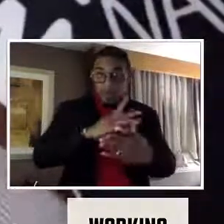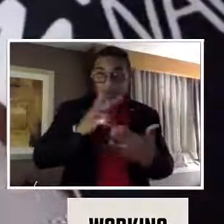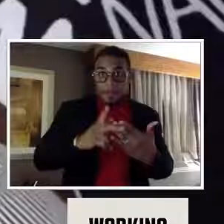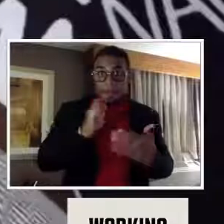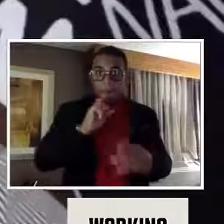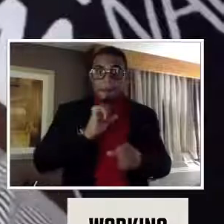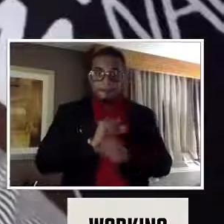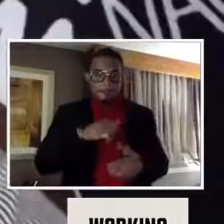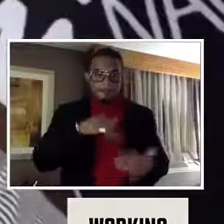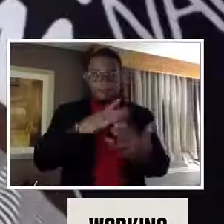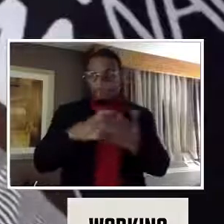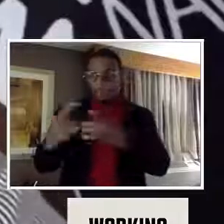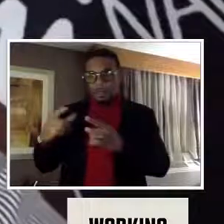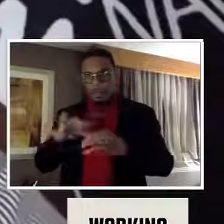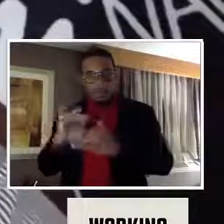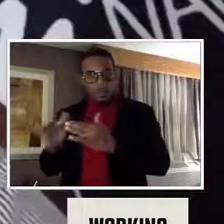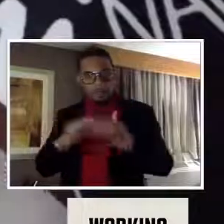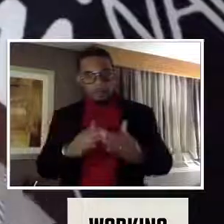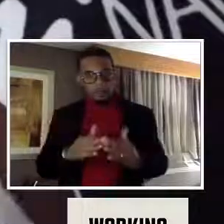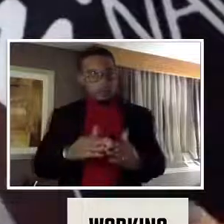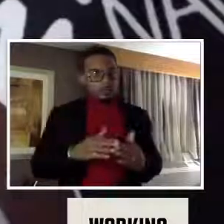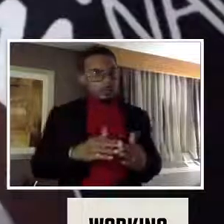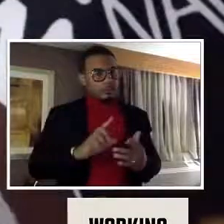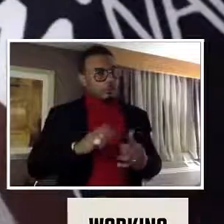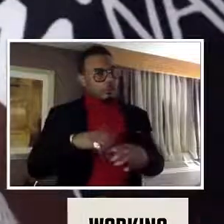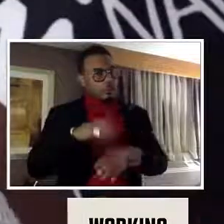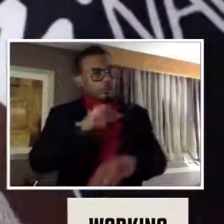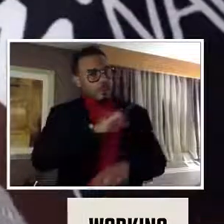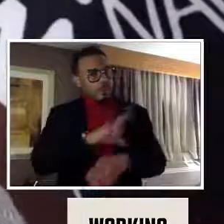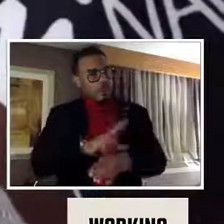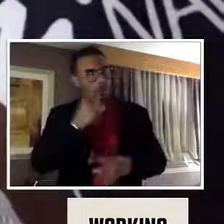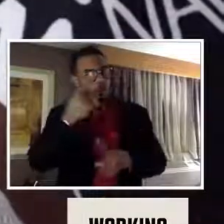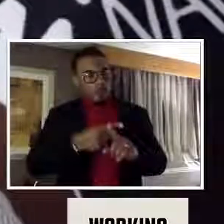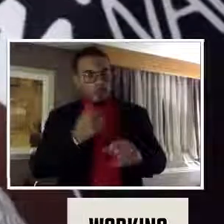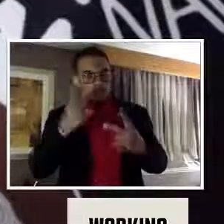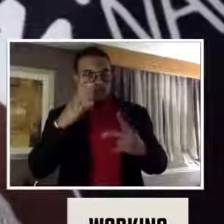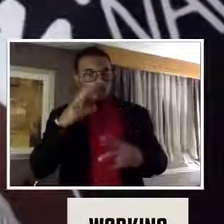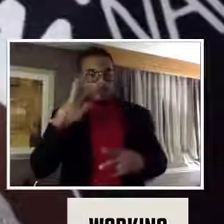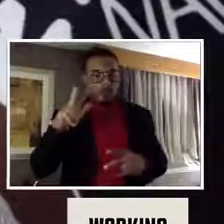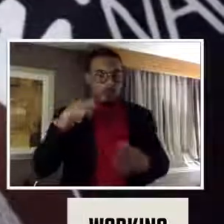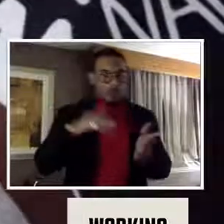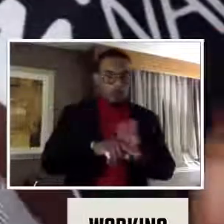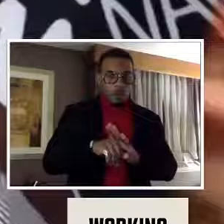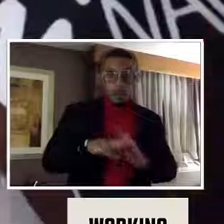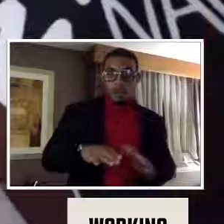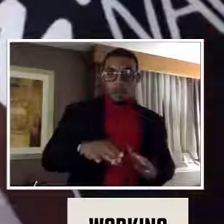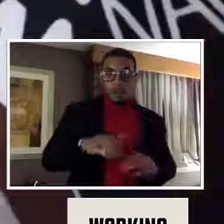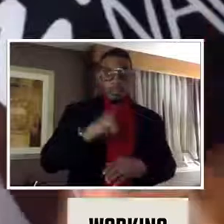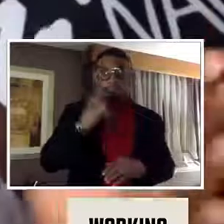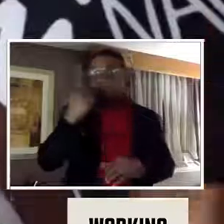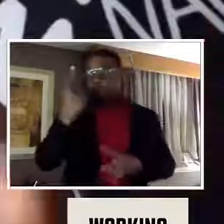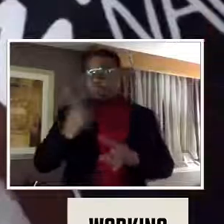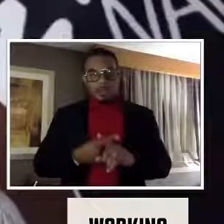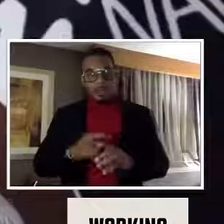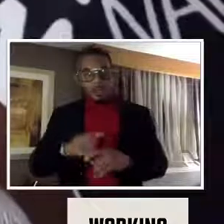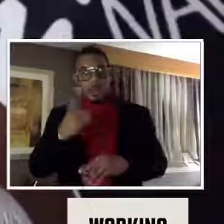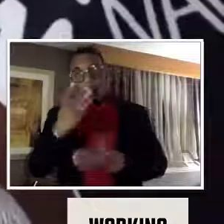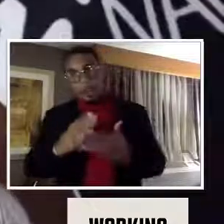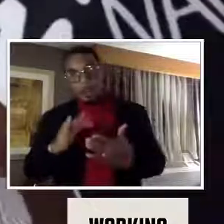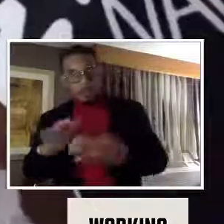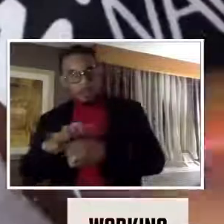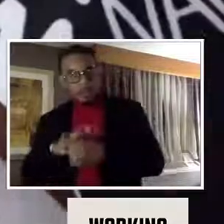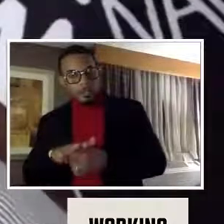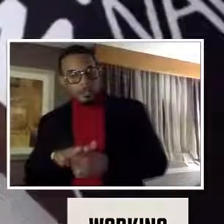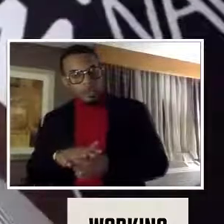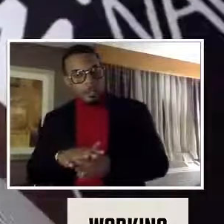that actually address what's happening in our communities. When in St. Louis, in 1 month, we saw 53 murders, you know, in just 1 month in one part of our